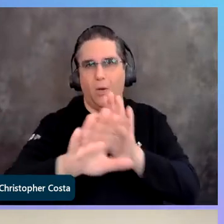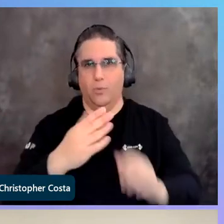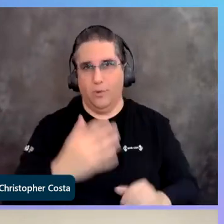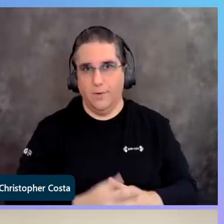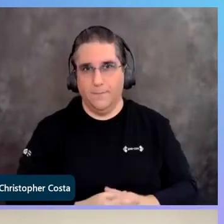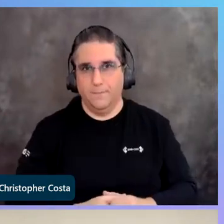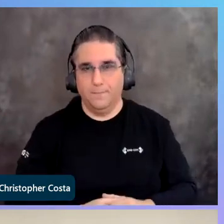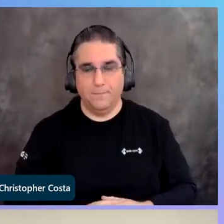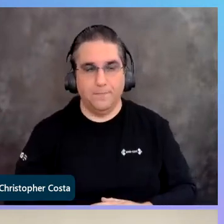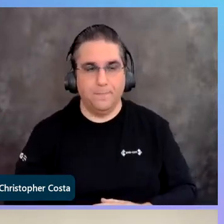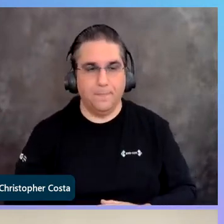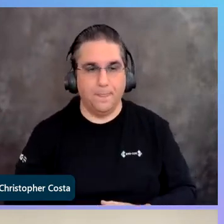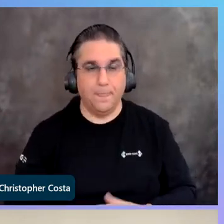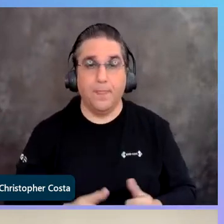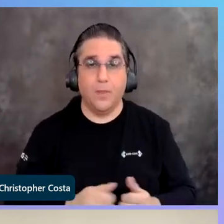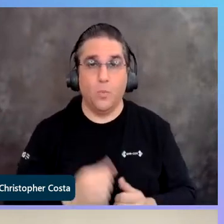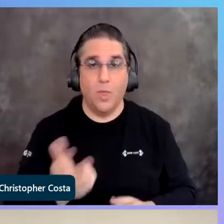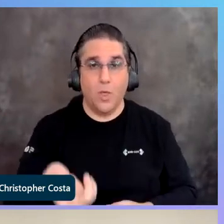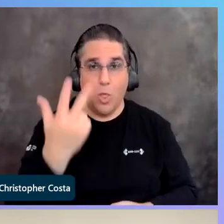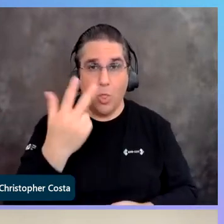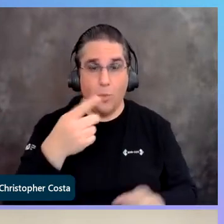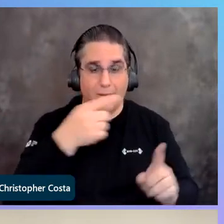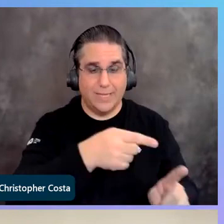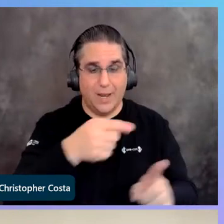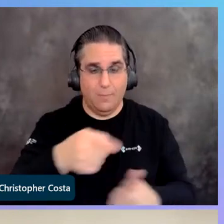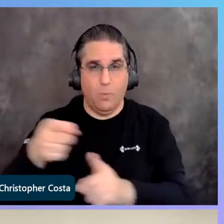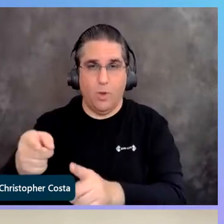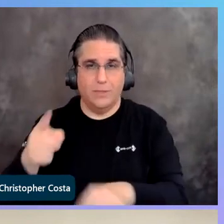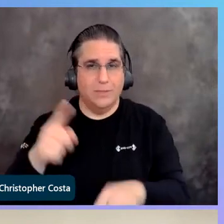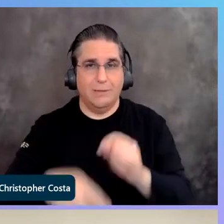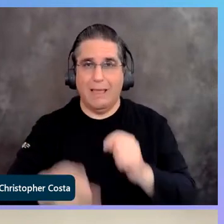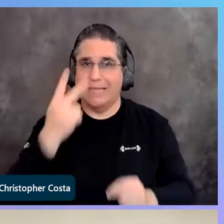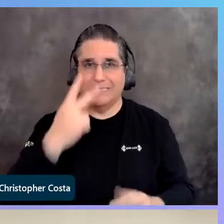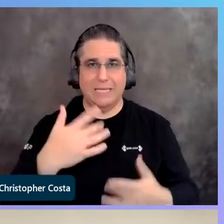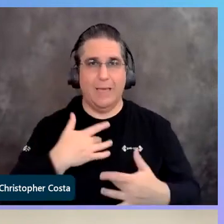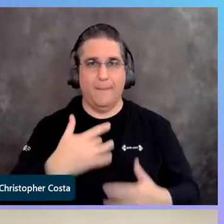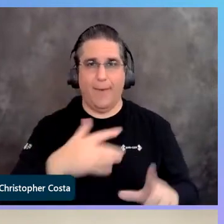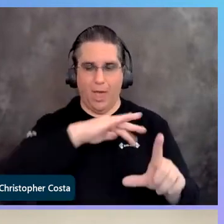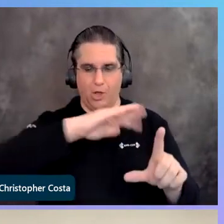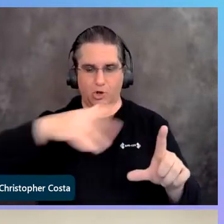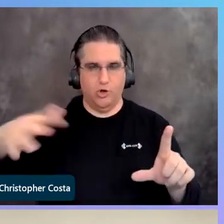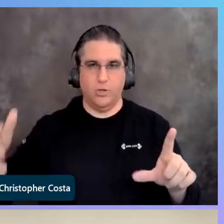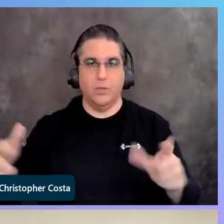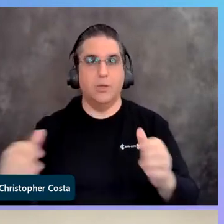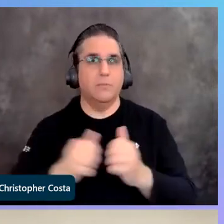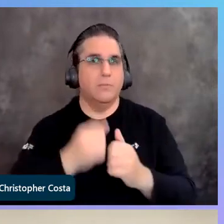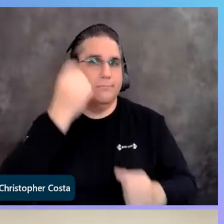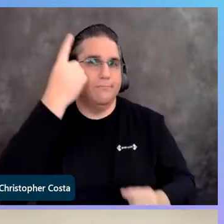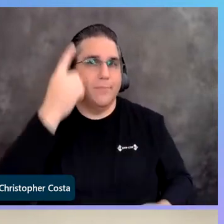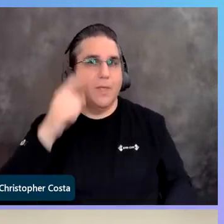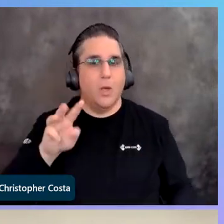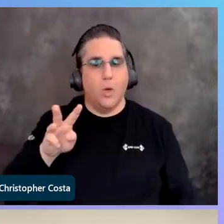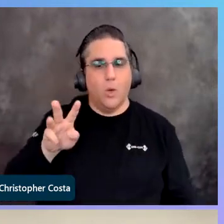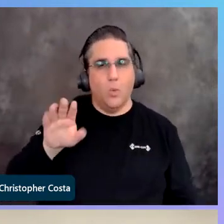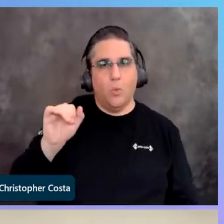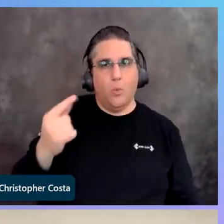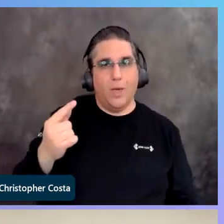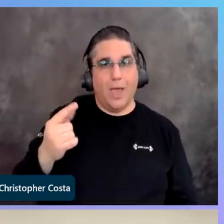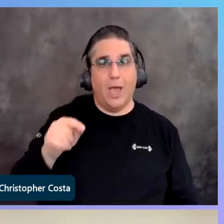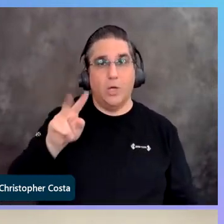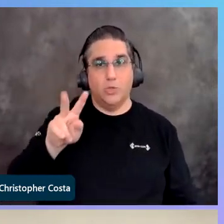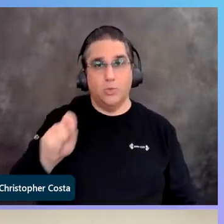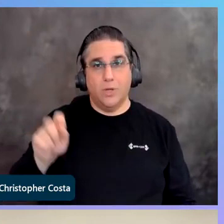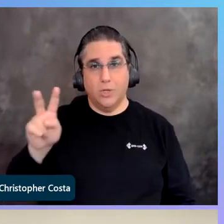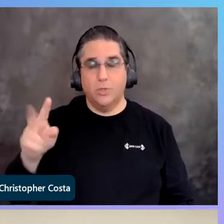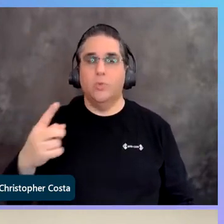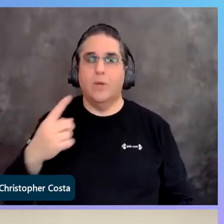With just 3 data points, we have no apparent pattern. But with WCAG 2.2, the contrast ratio is the